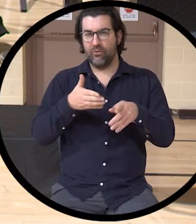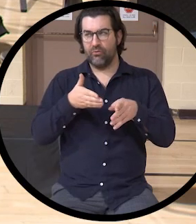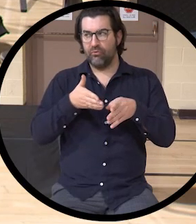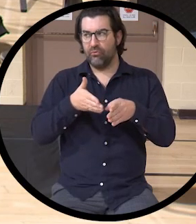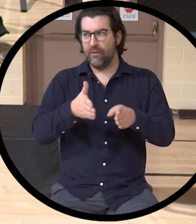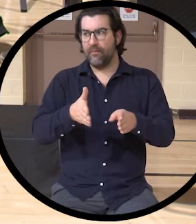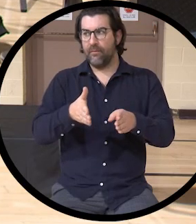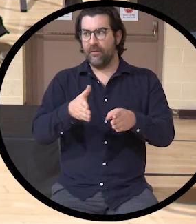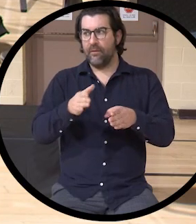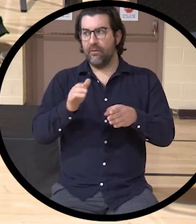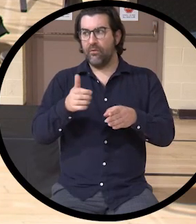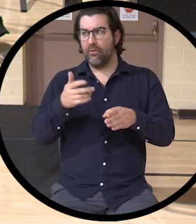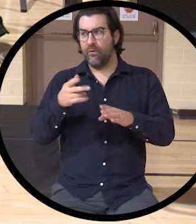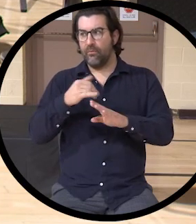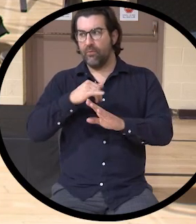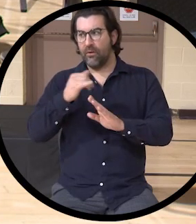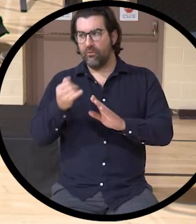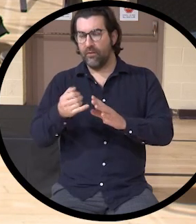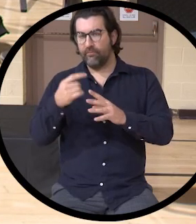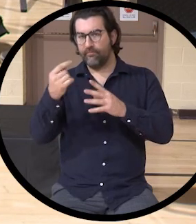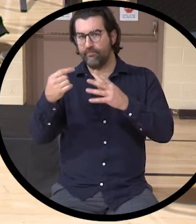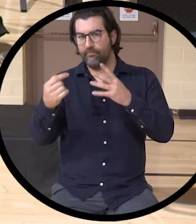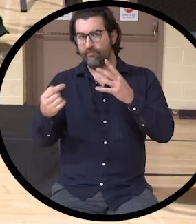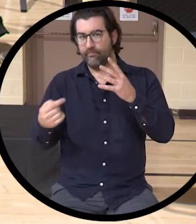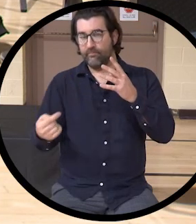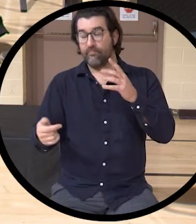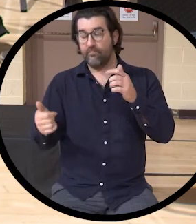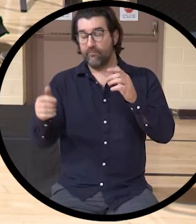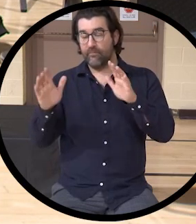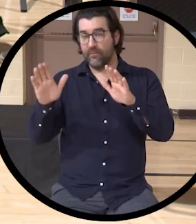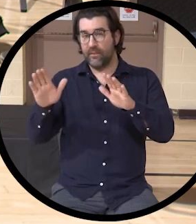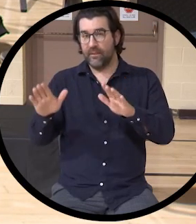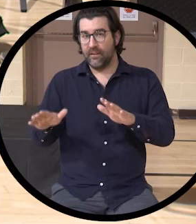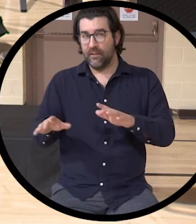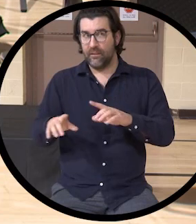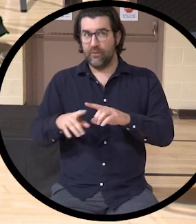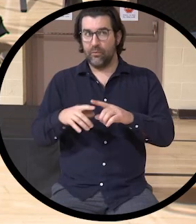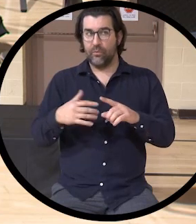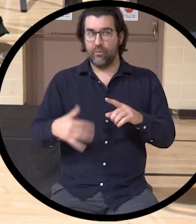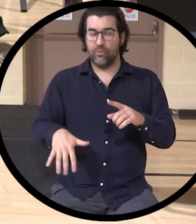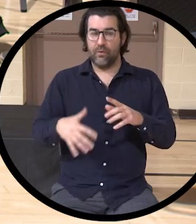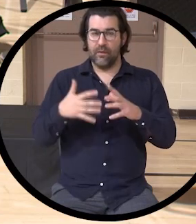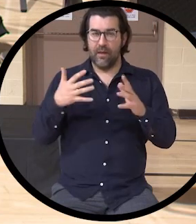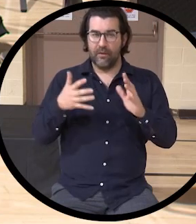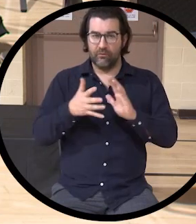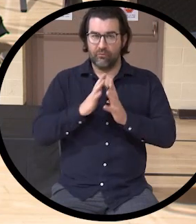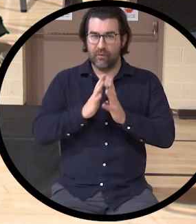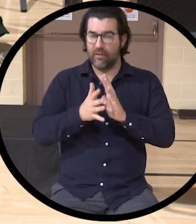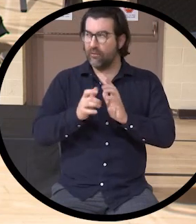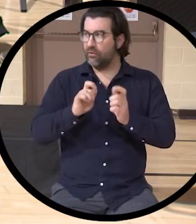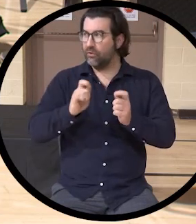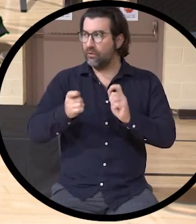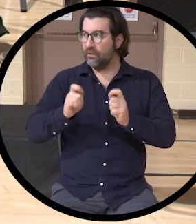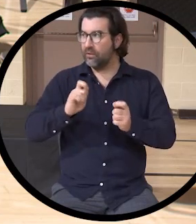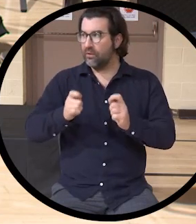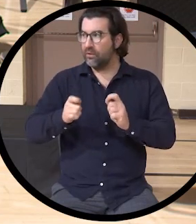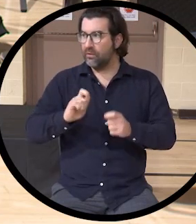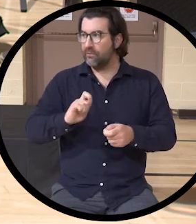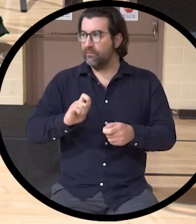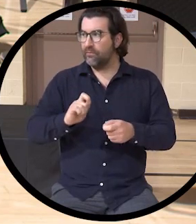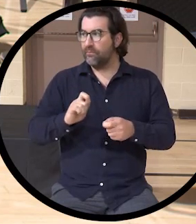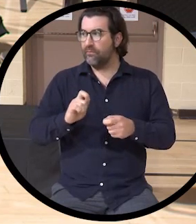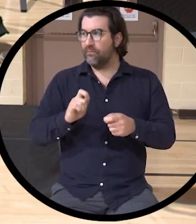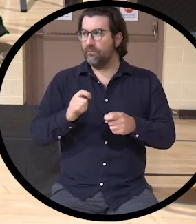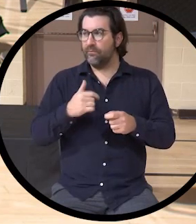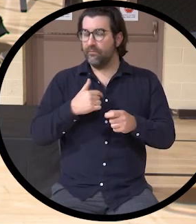look at all the other projects you guys have going on, which is fantastic, there's a lot of traffic changes that are happening. And